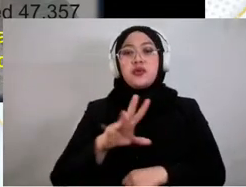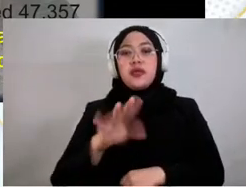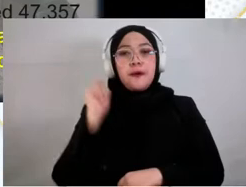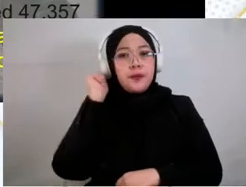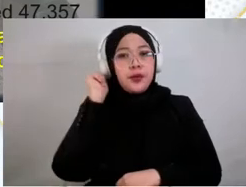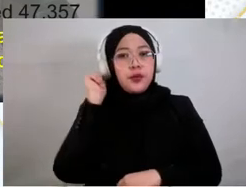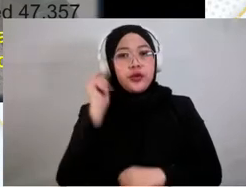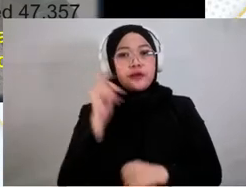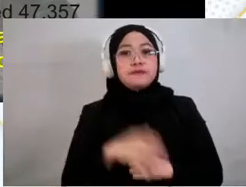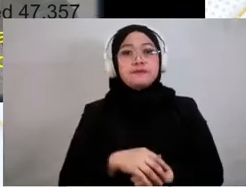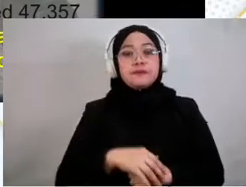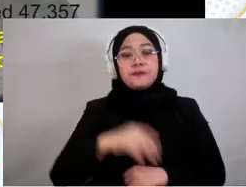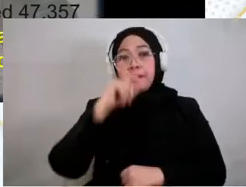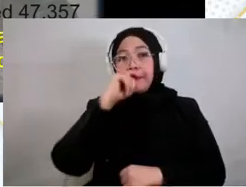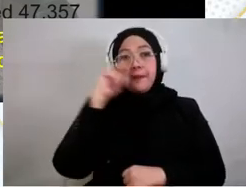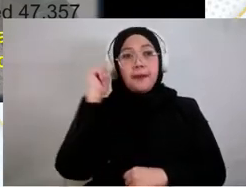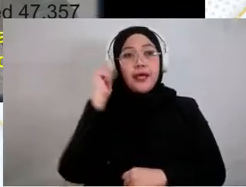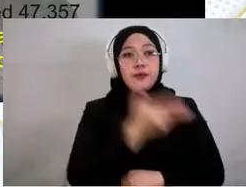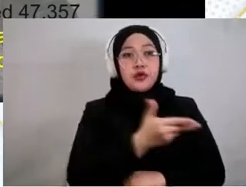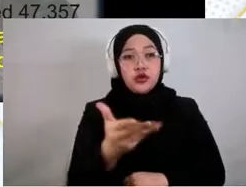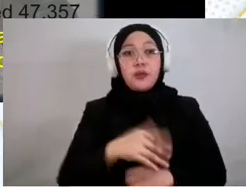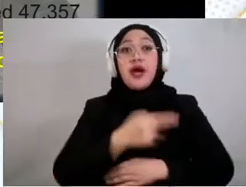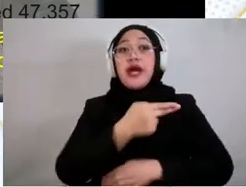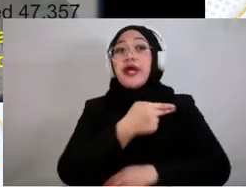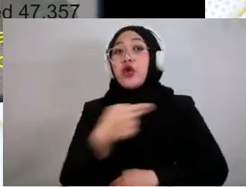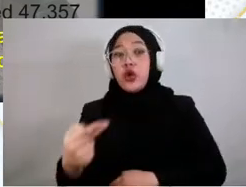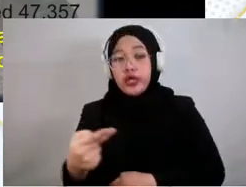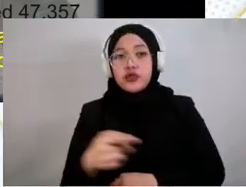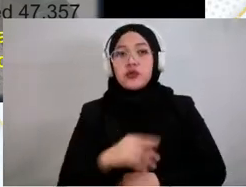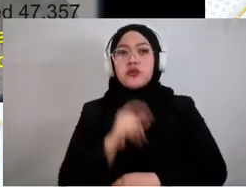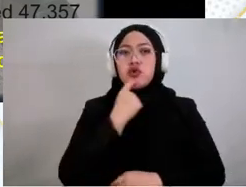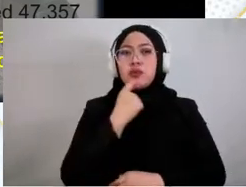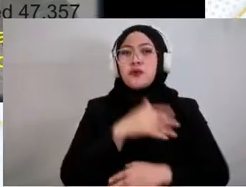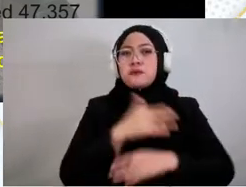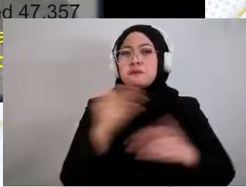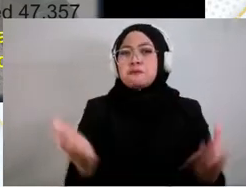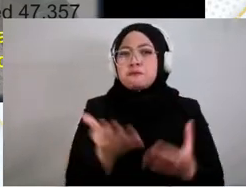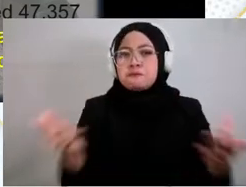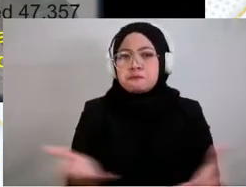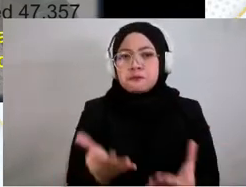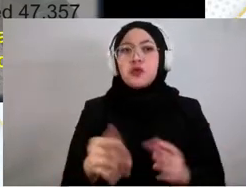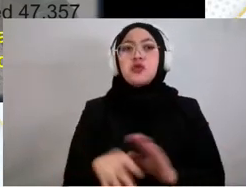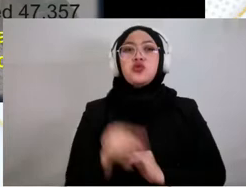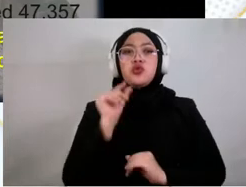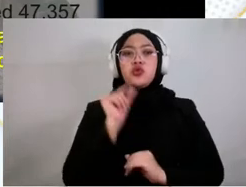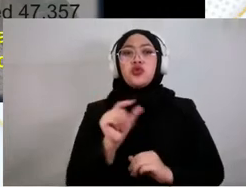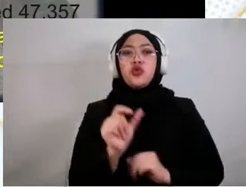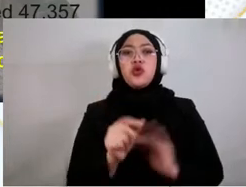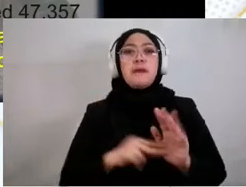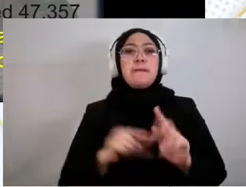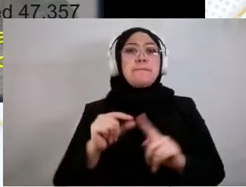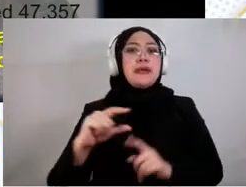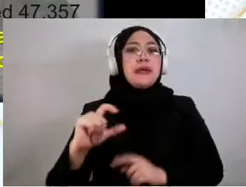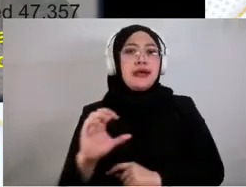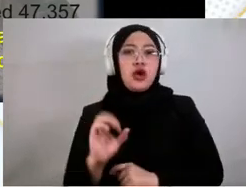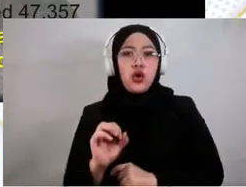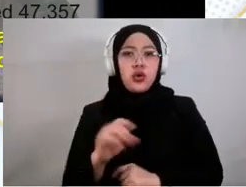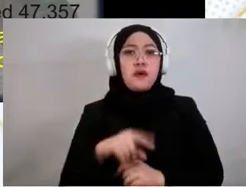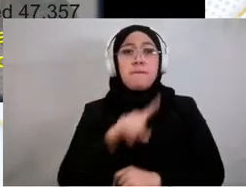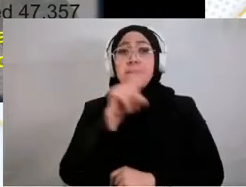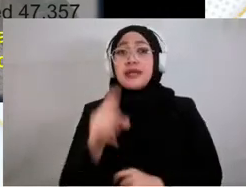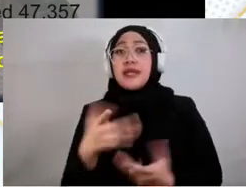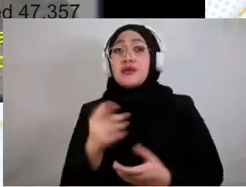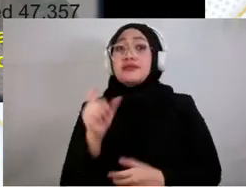Ladies and gentlemen, Indonesia has conducted efforts to optimize its roles in the UNPKO. The question is how we do